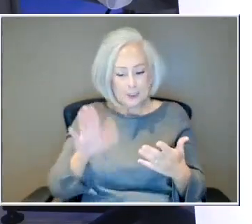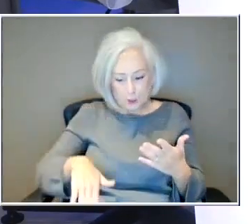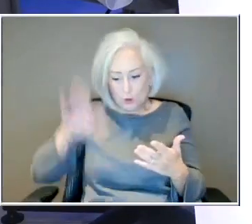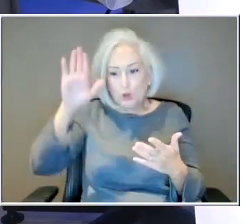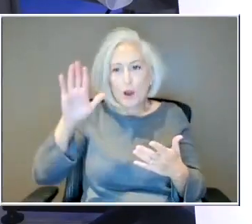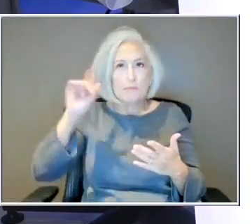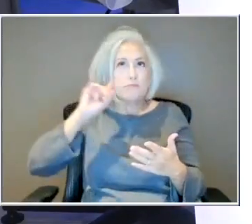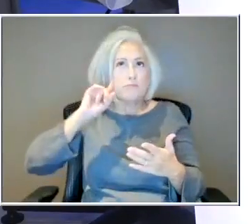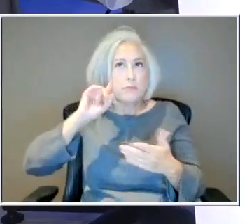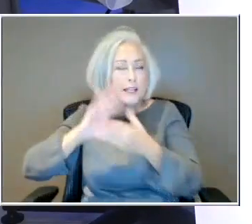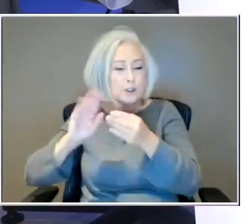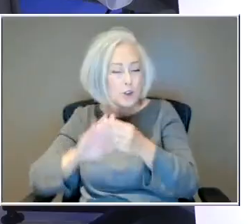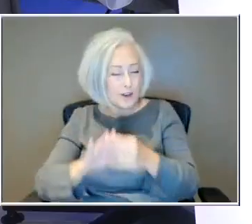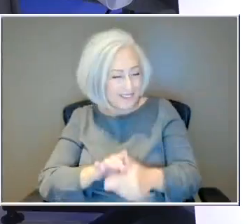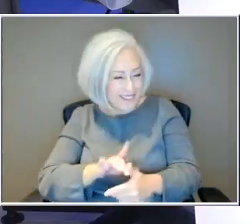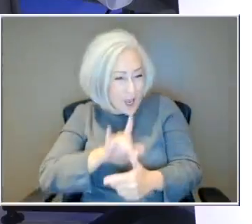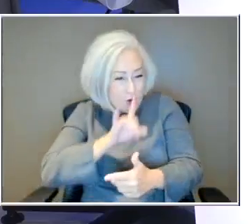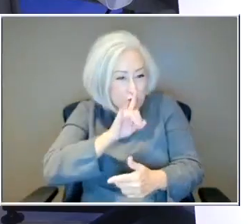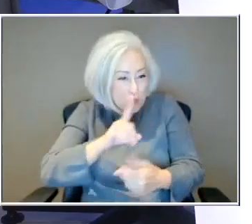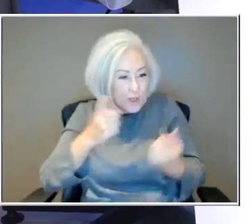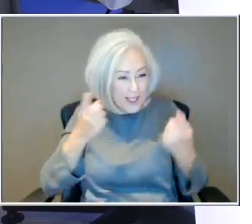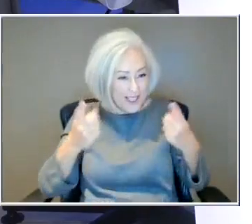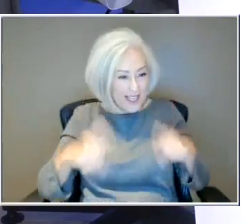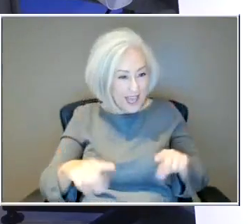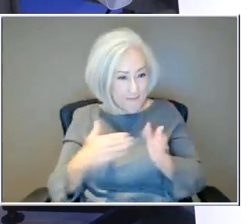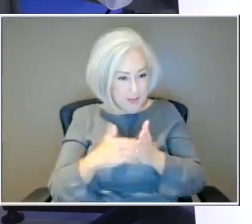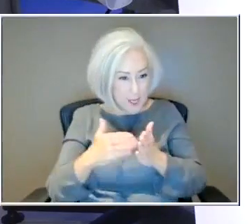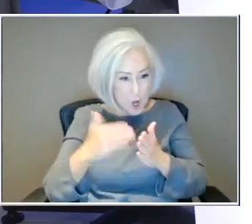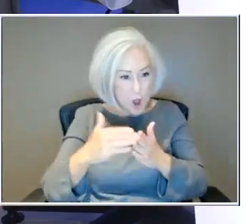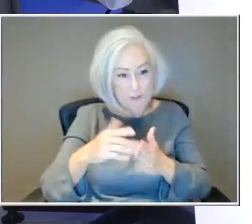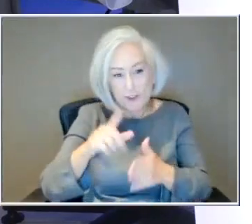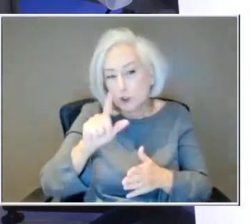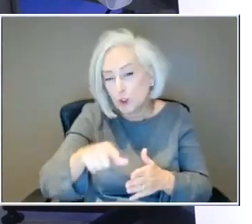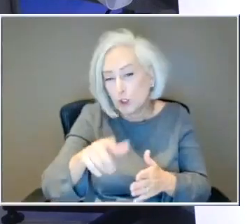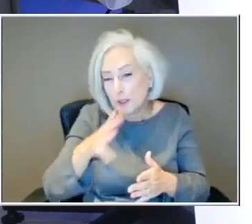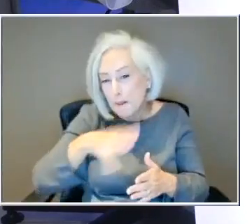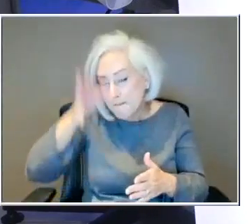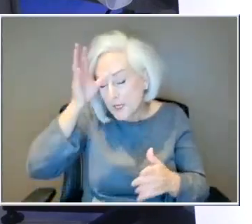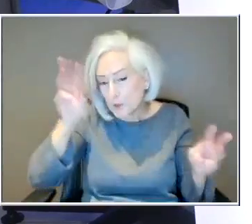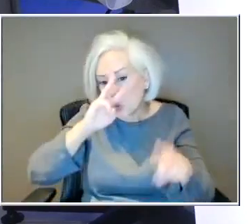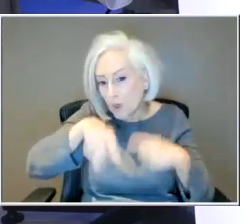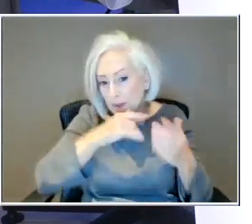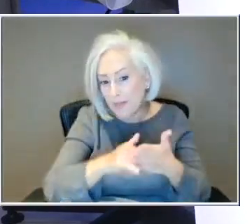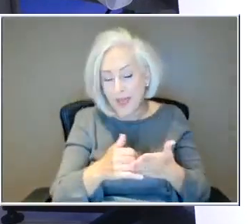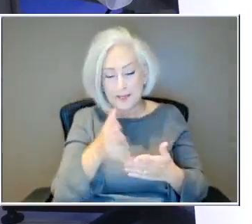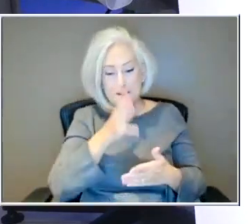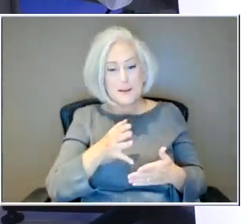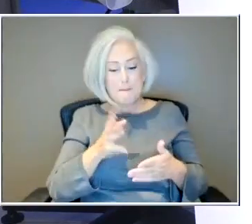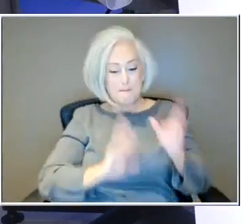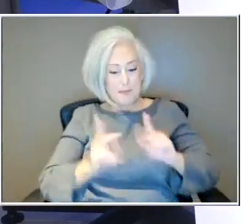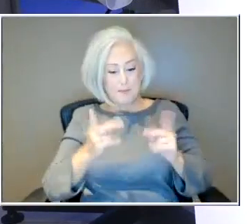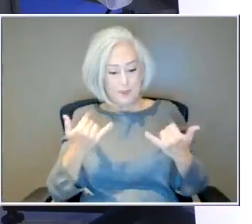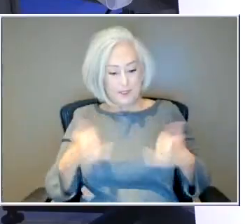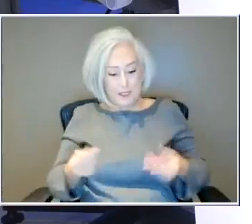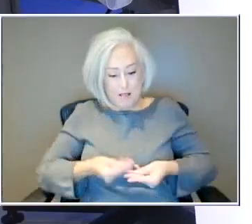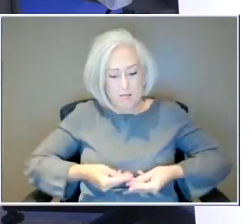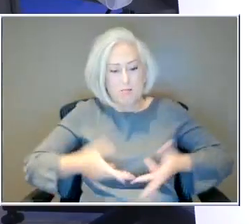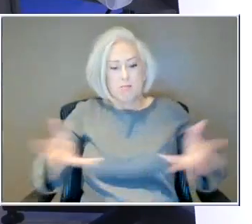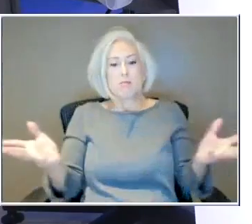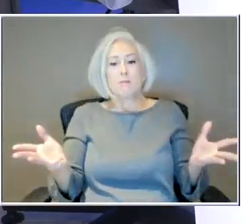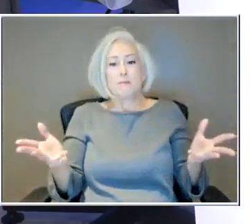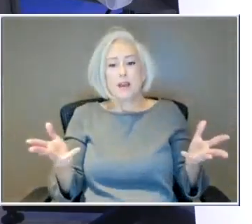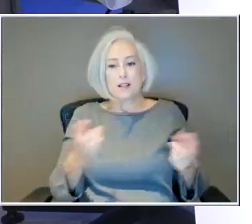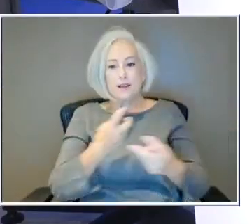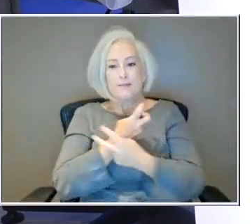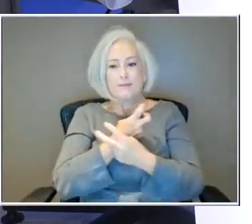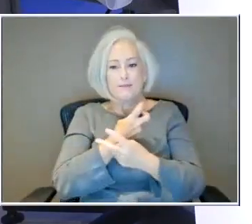a thing? Is that really something parents should worry about? Are people really still like passing out, candied